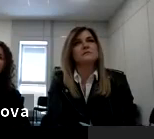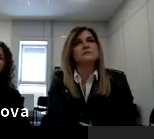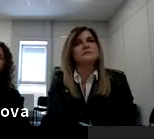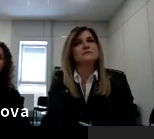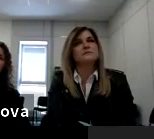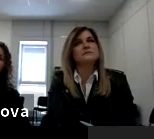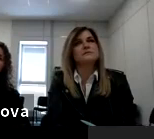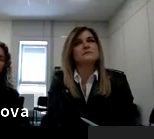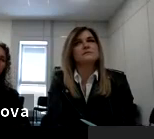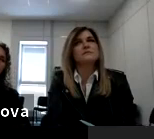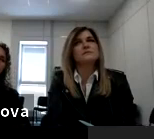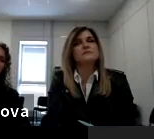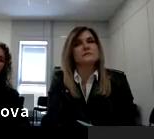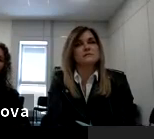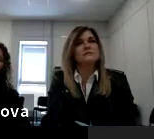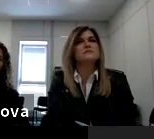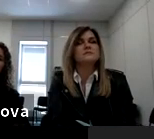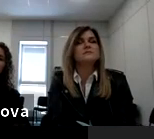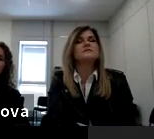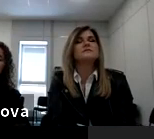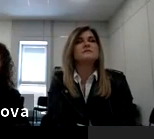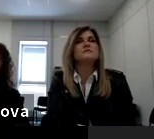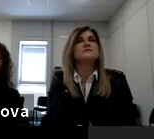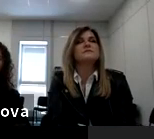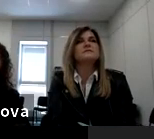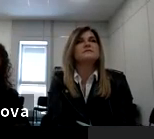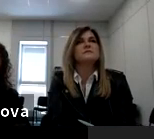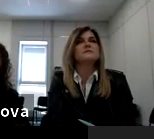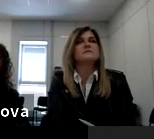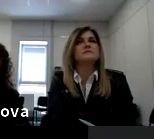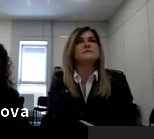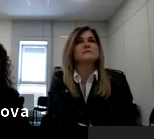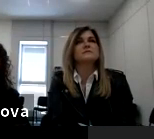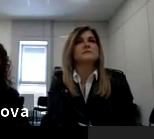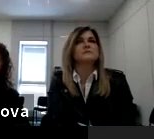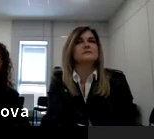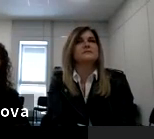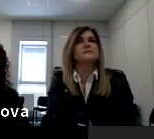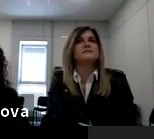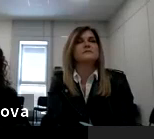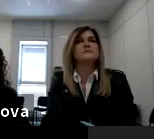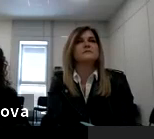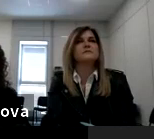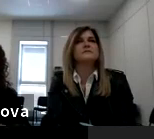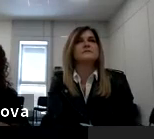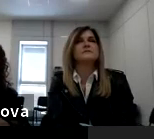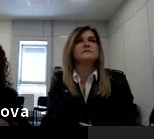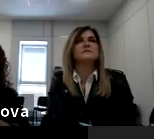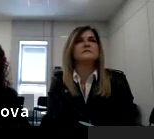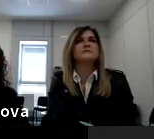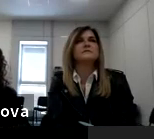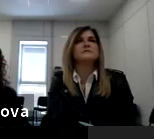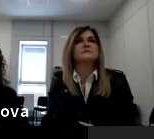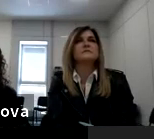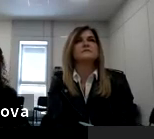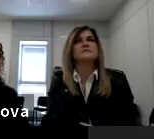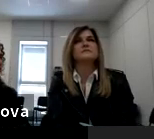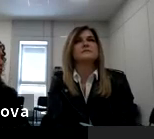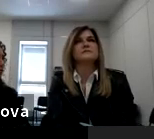be in maybe 2 years, because your tree can grow up, and so you have to